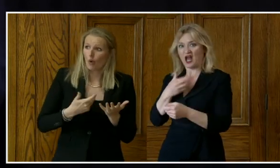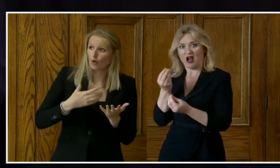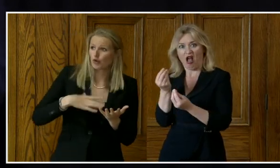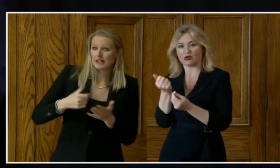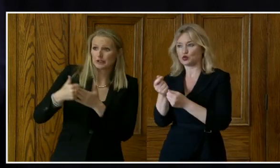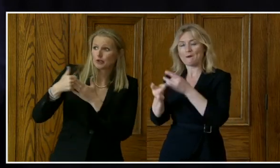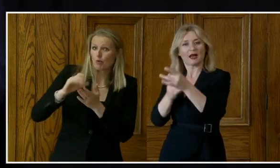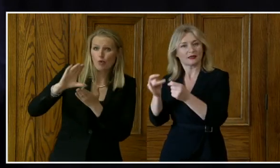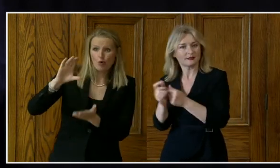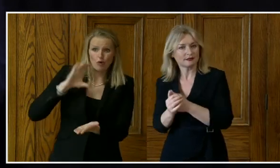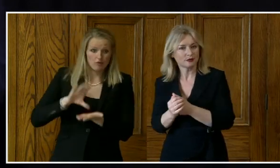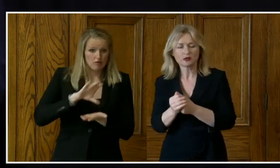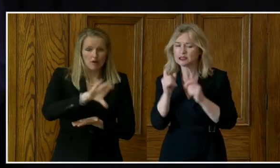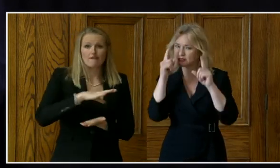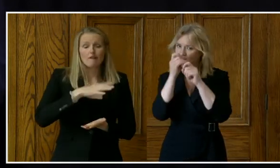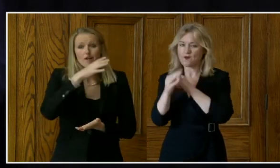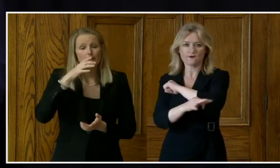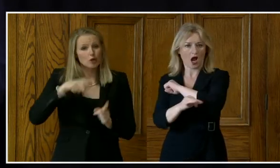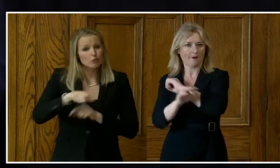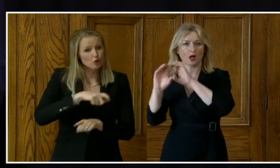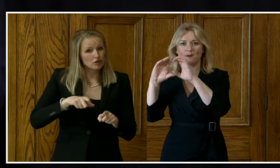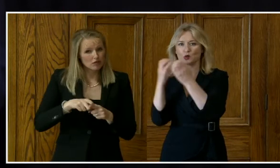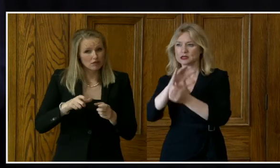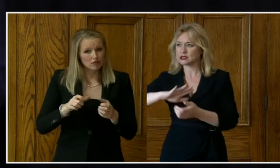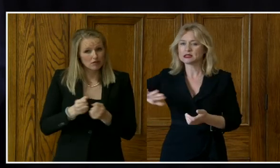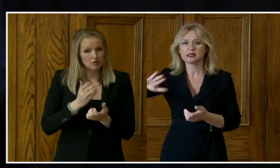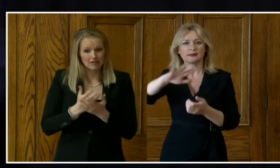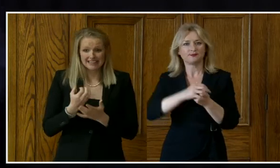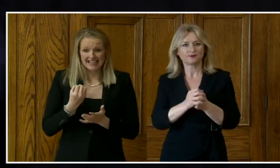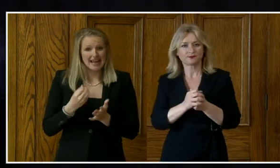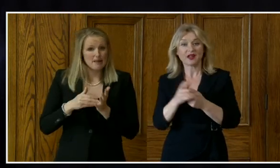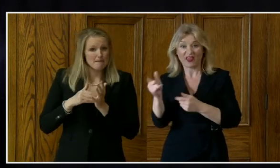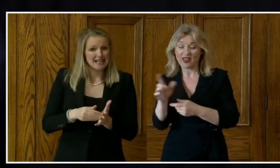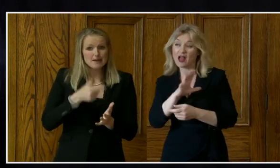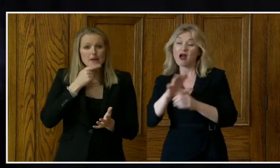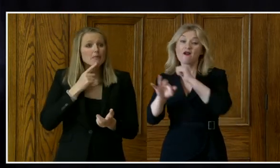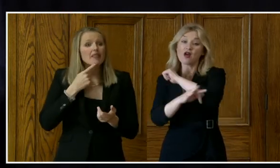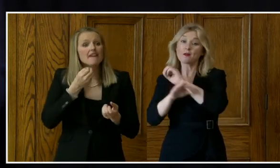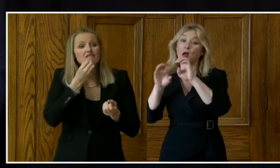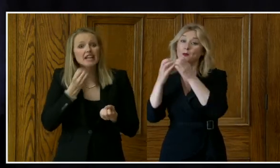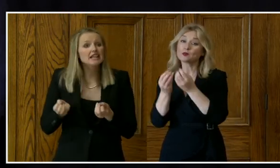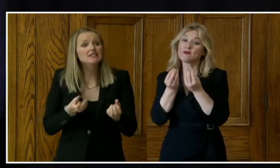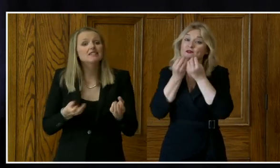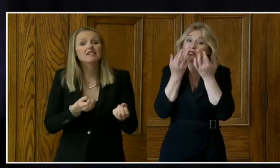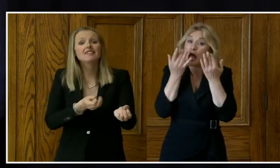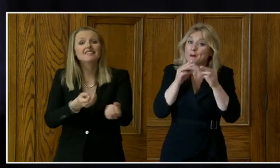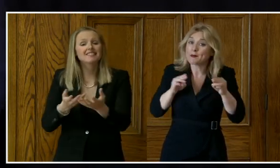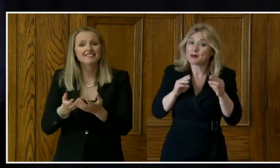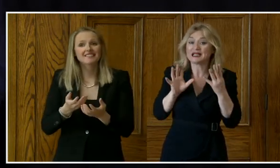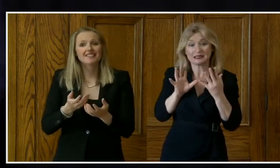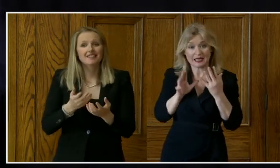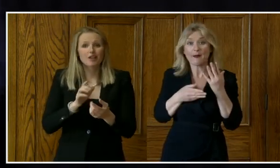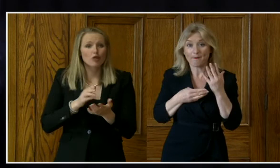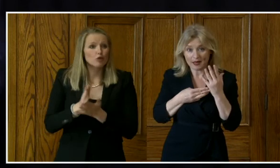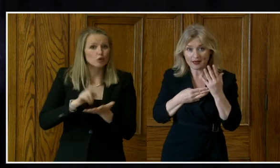for the farming community, to ensure that 10 million people that they feed, you know, across